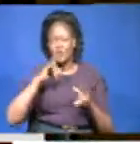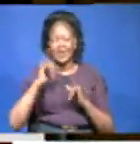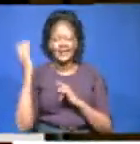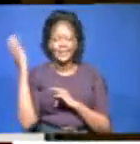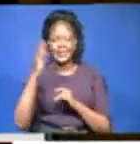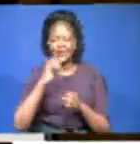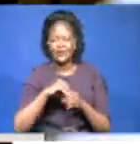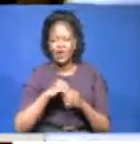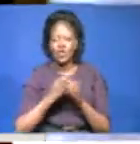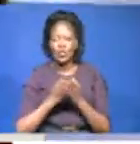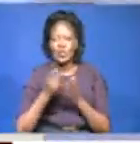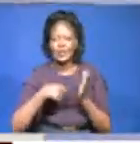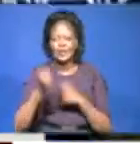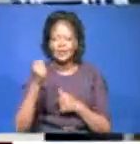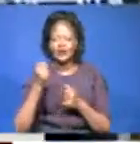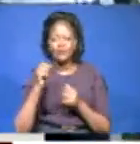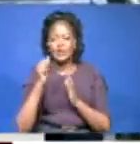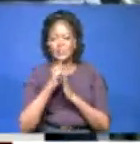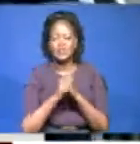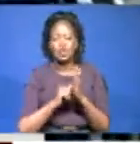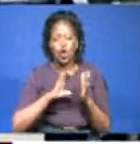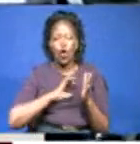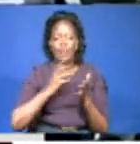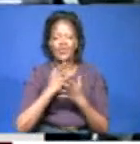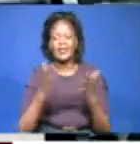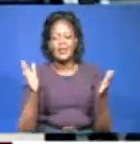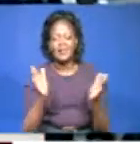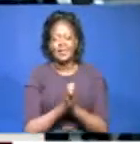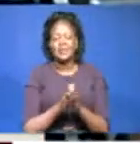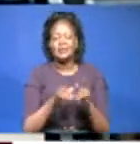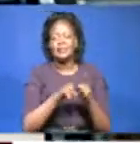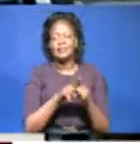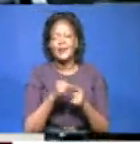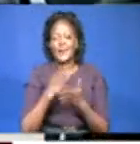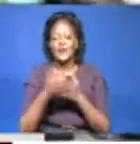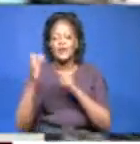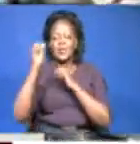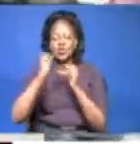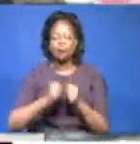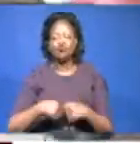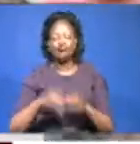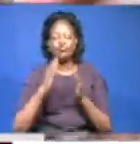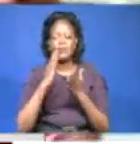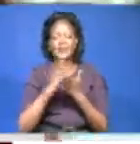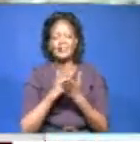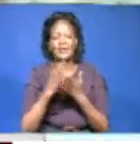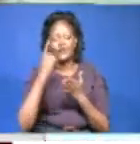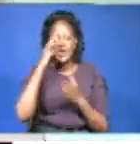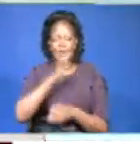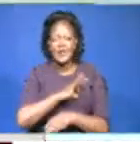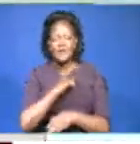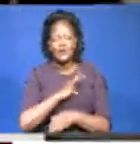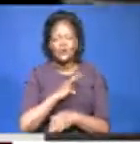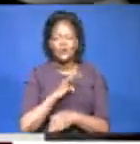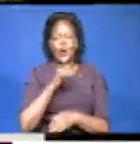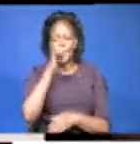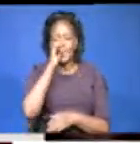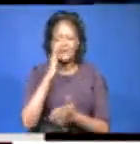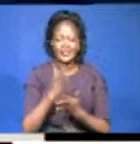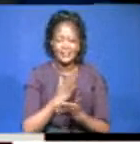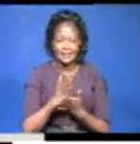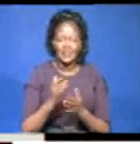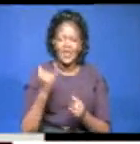through the sale of state-owned assets as part of the strategy to exit some sectors for the benefit of the private sector.